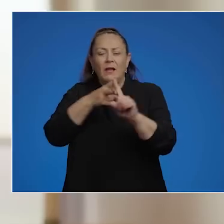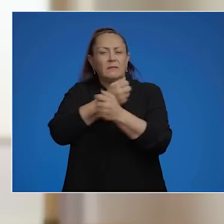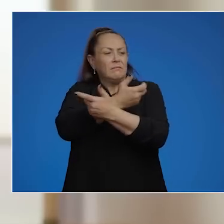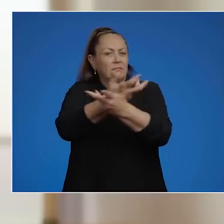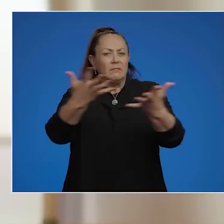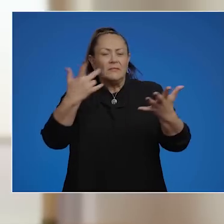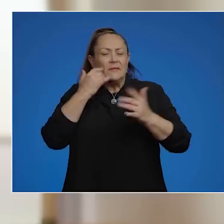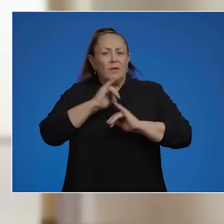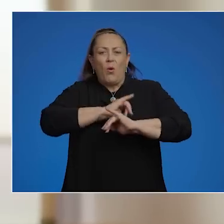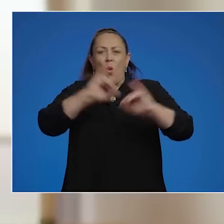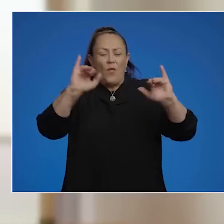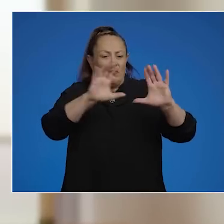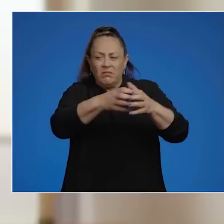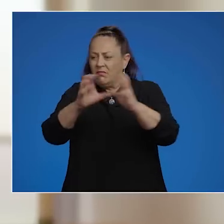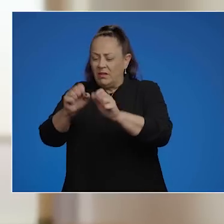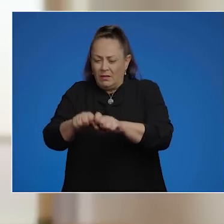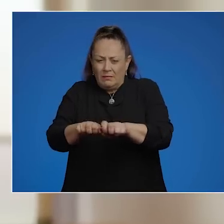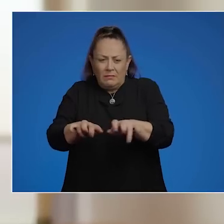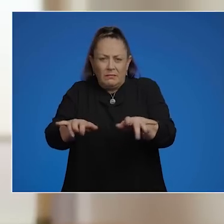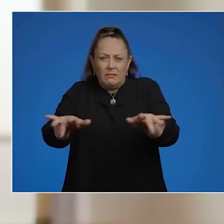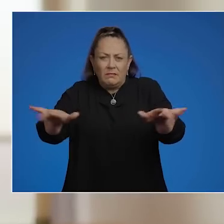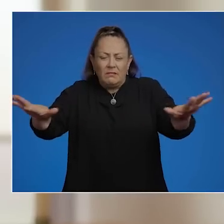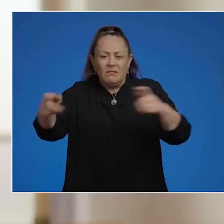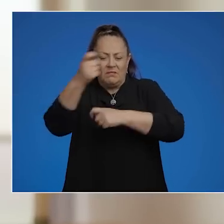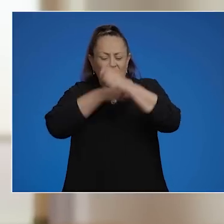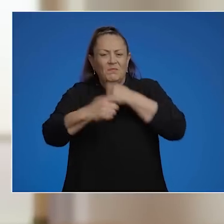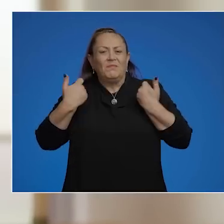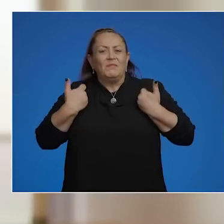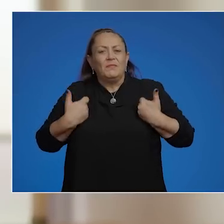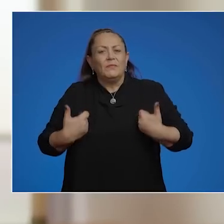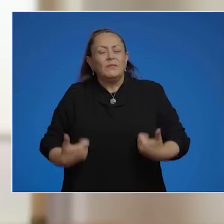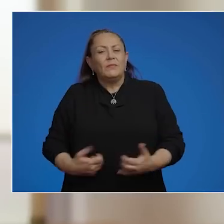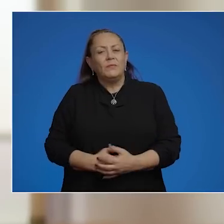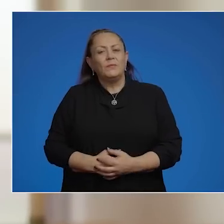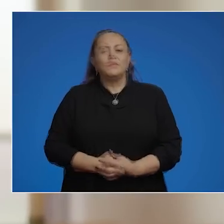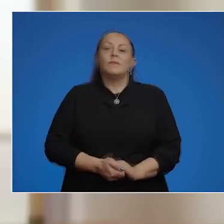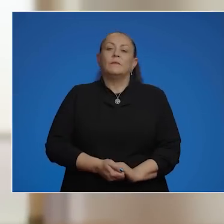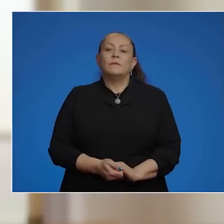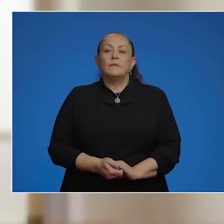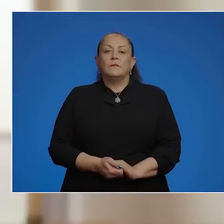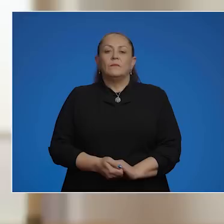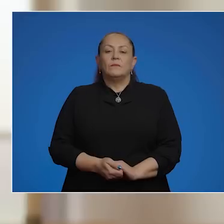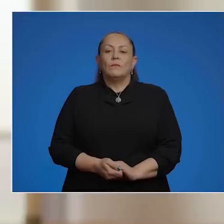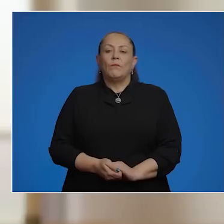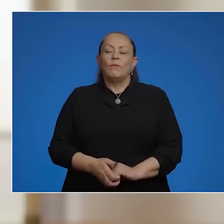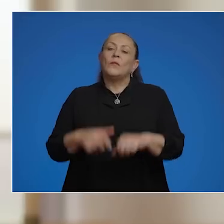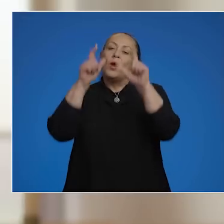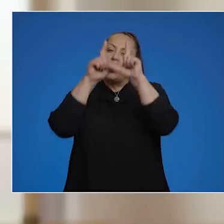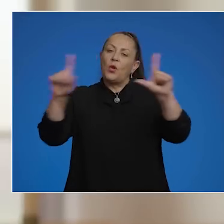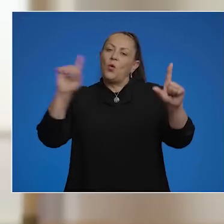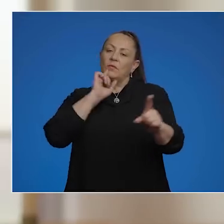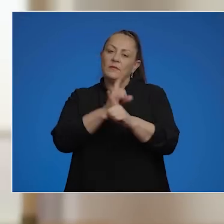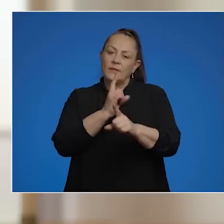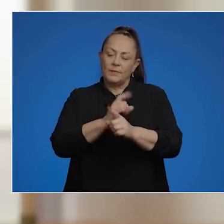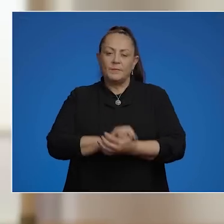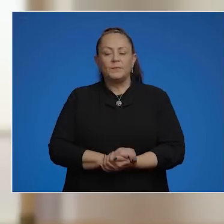is contention, and discord flourishes. Then the Lord answered and said, Write the